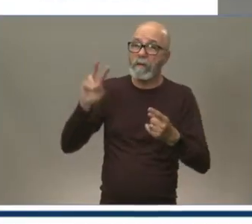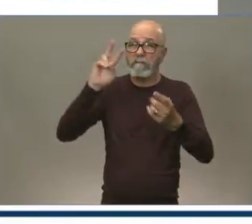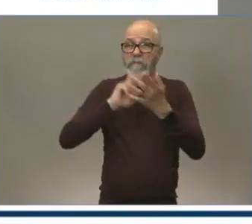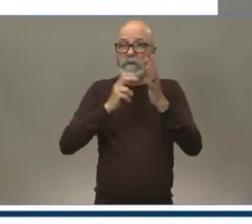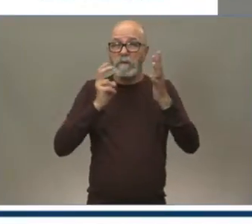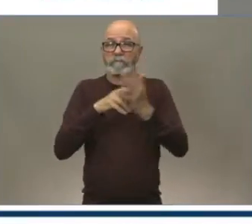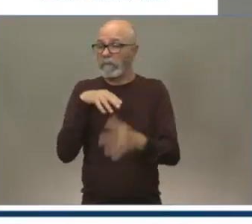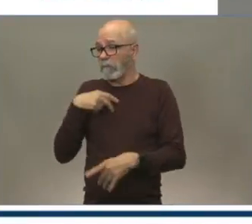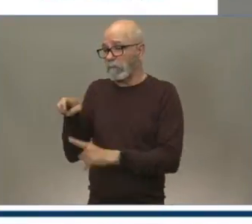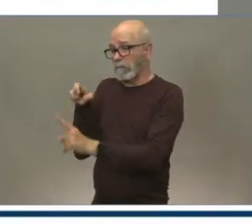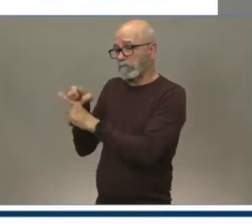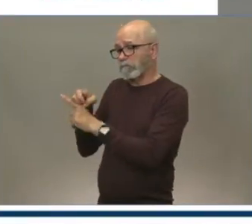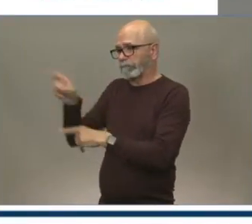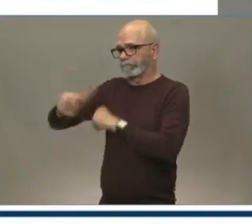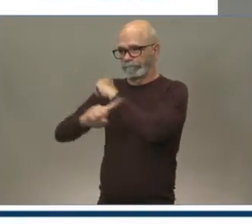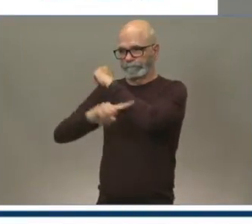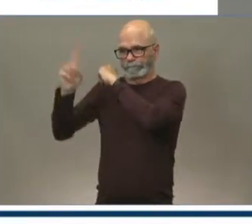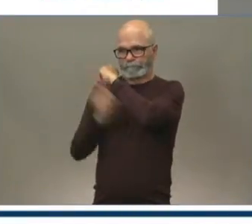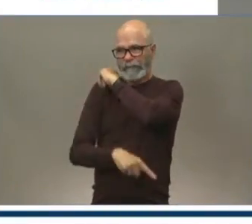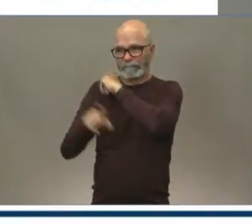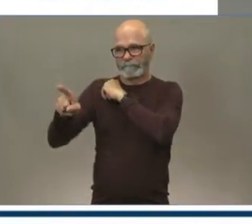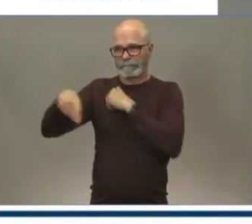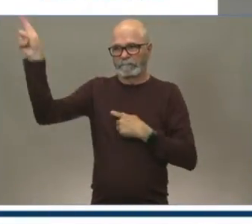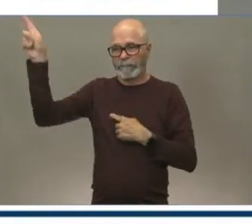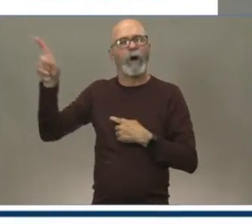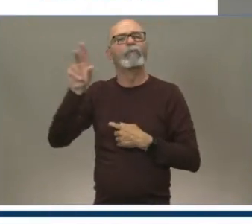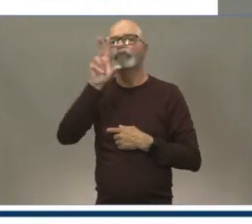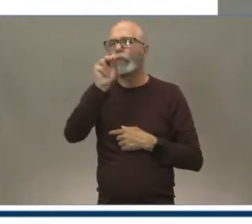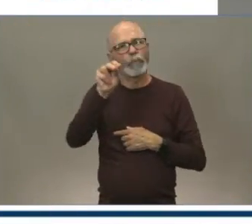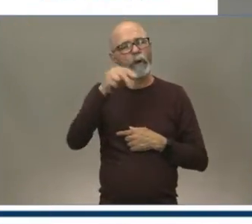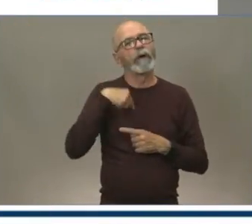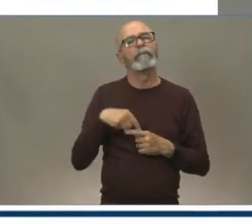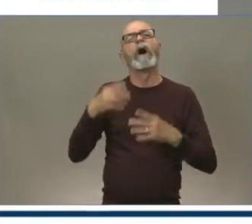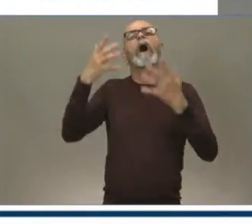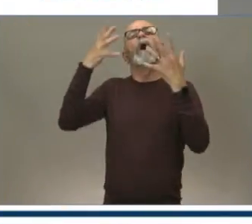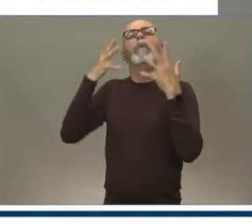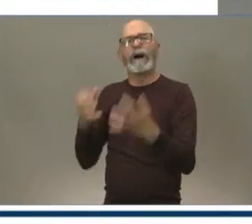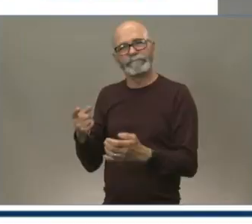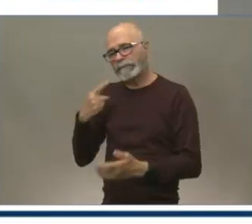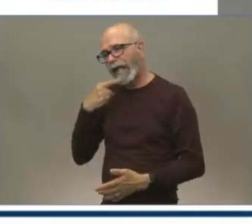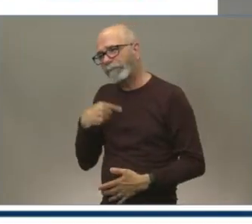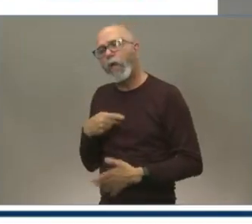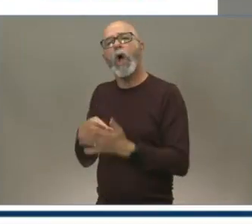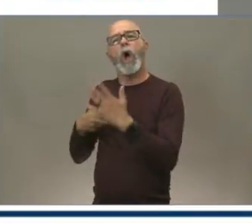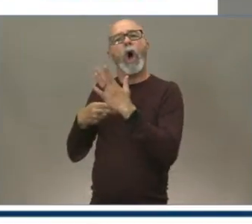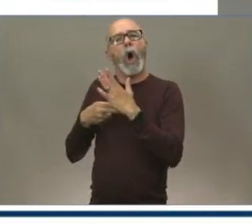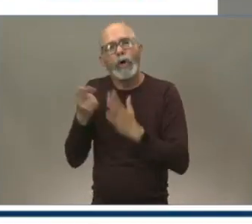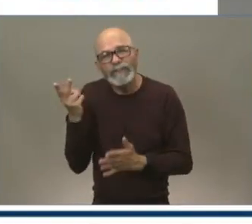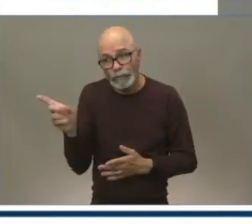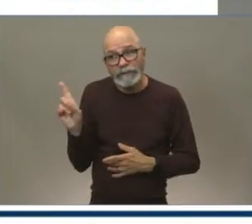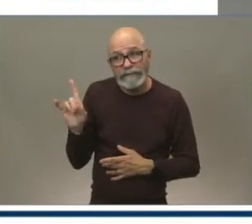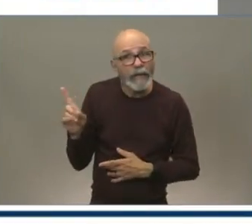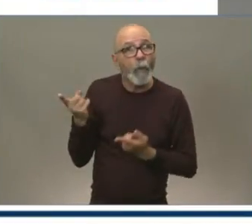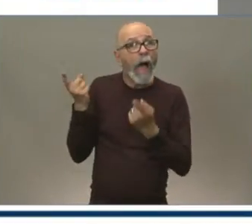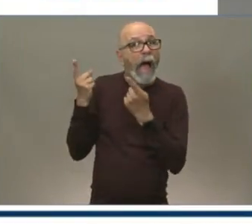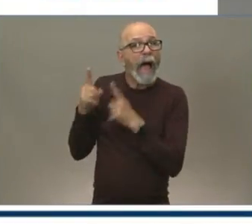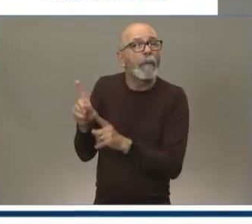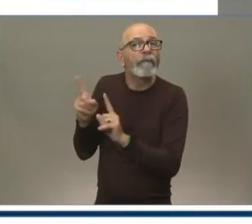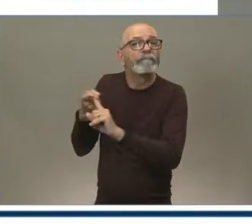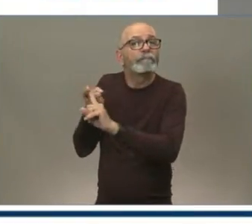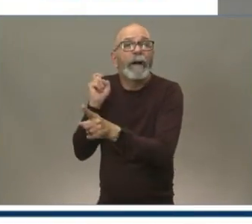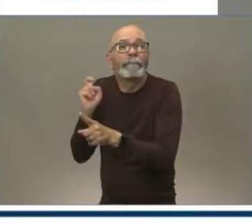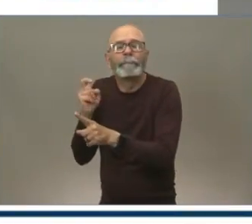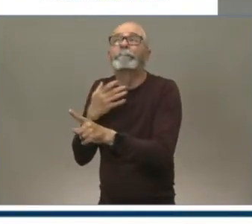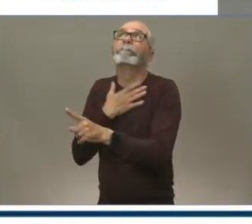be punished. We're there, we need good, accurate information so we can get in control of the disease. But in this circumstance, we haven't got that